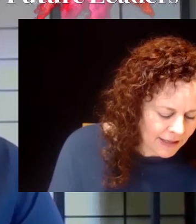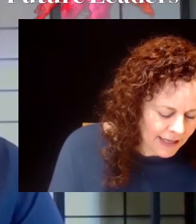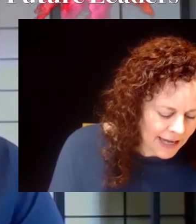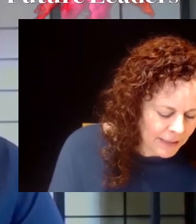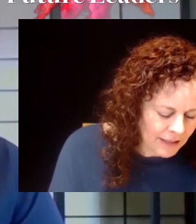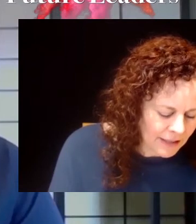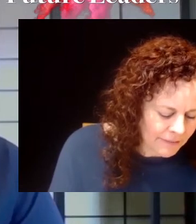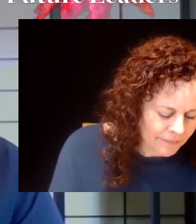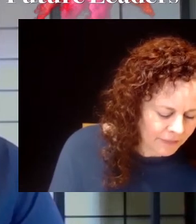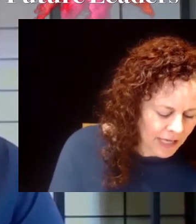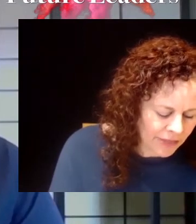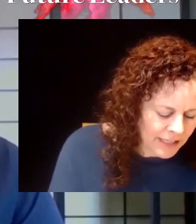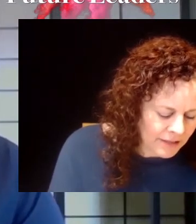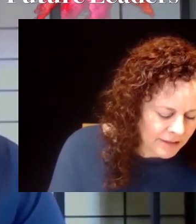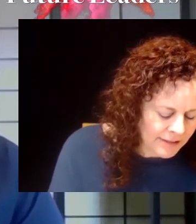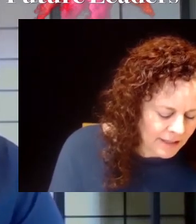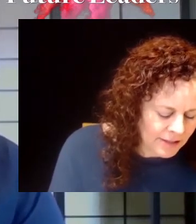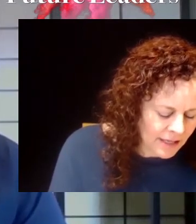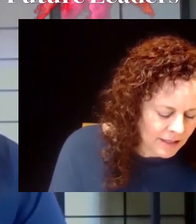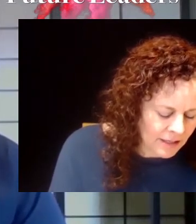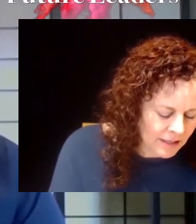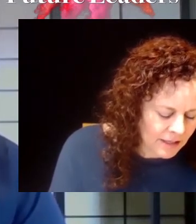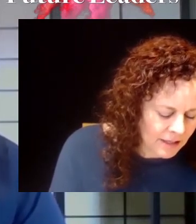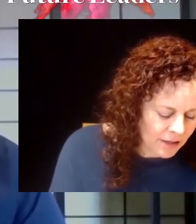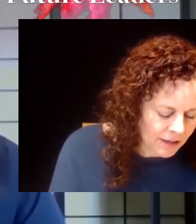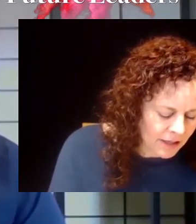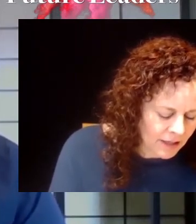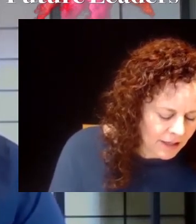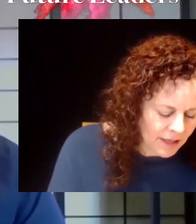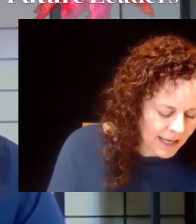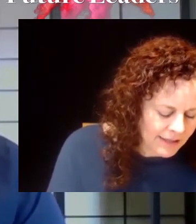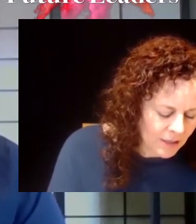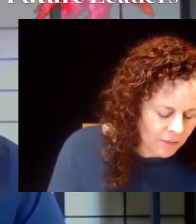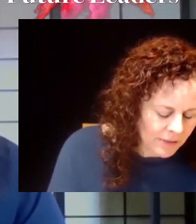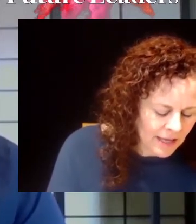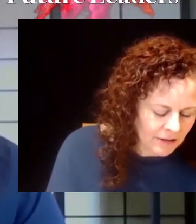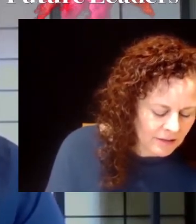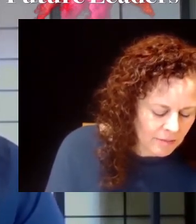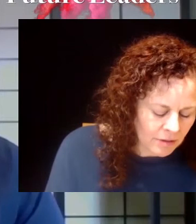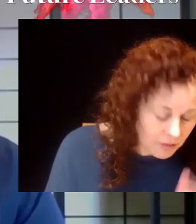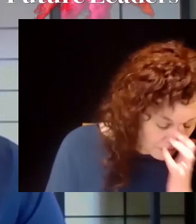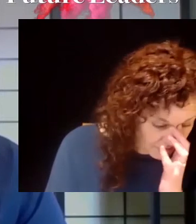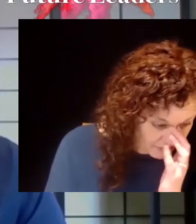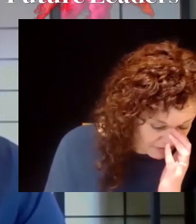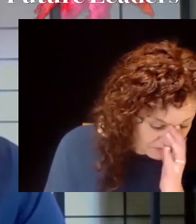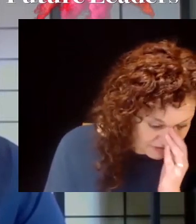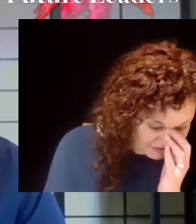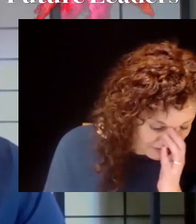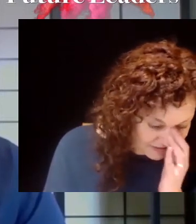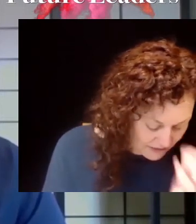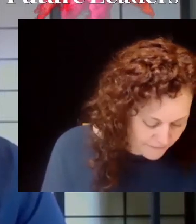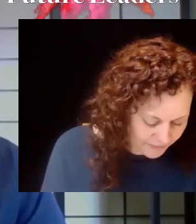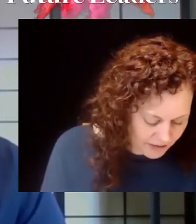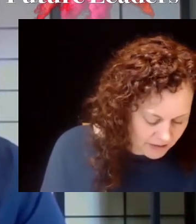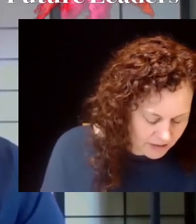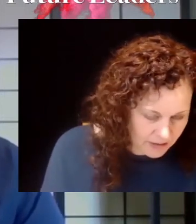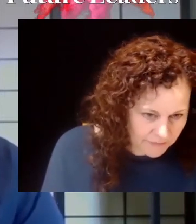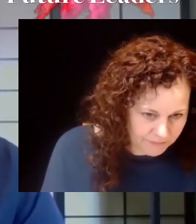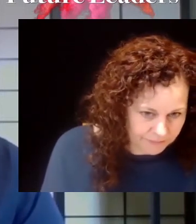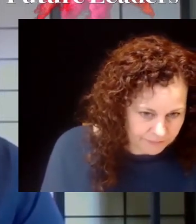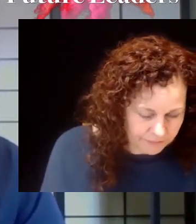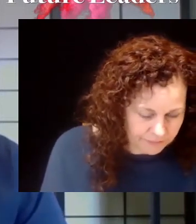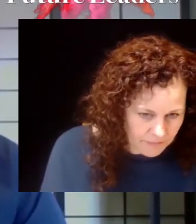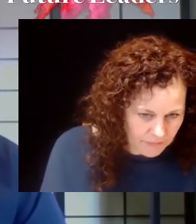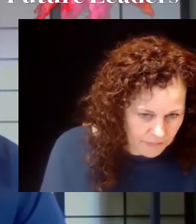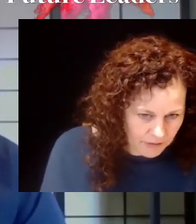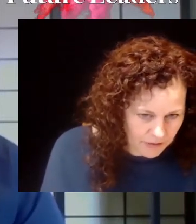LGBTQ plus and allied students to help change our community and the world. This year, I'm so excited to welcome 35 new scholars, yes,